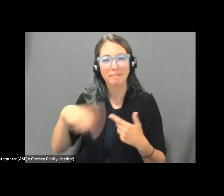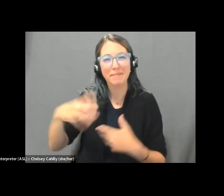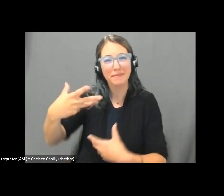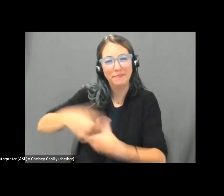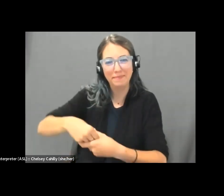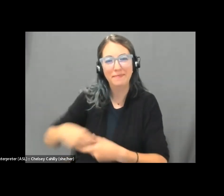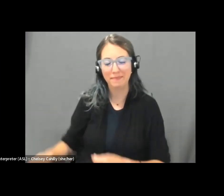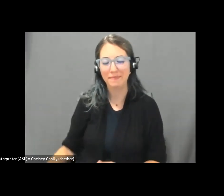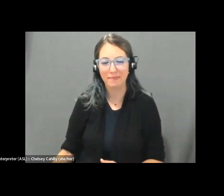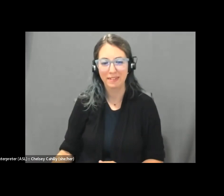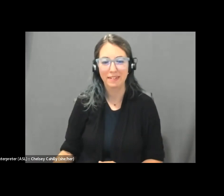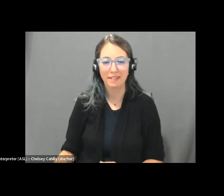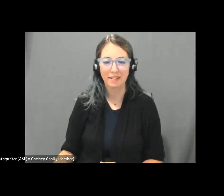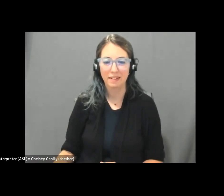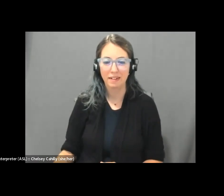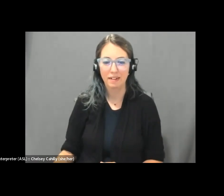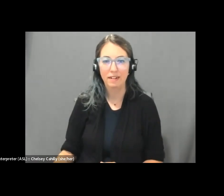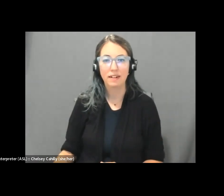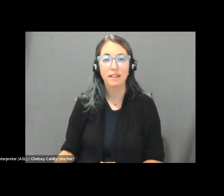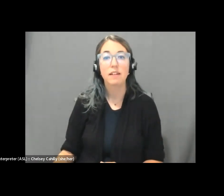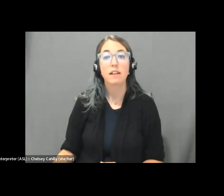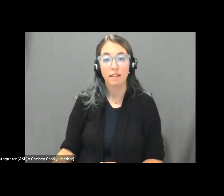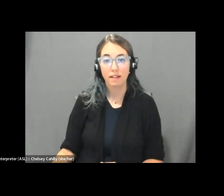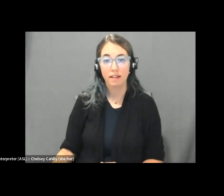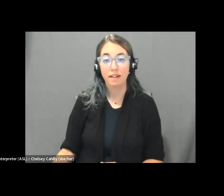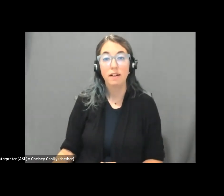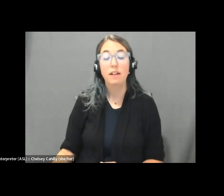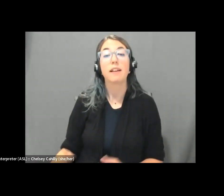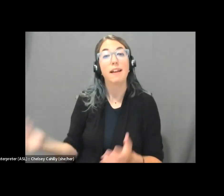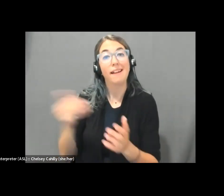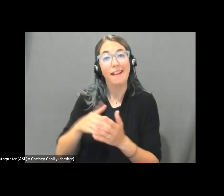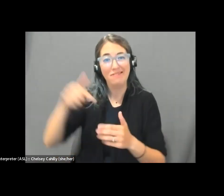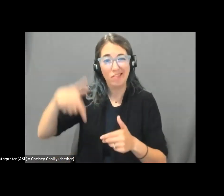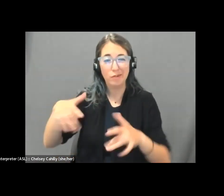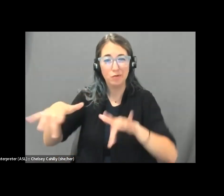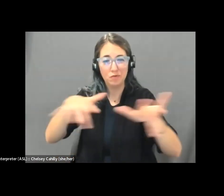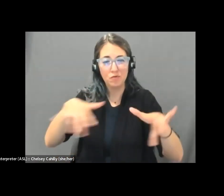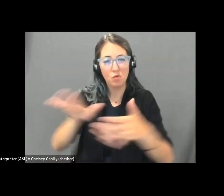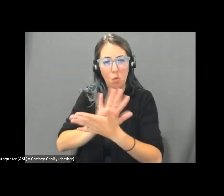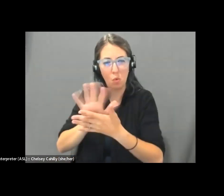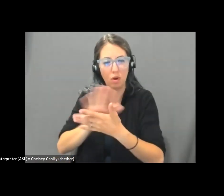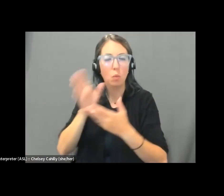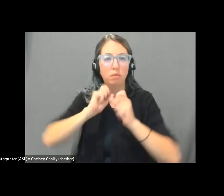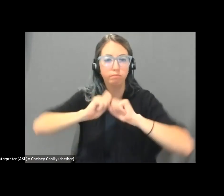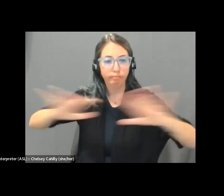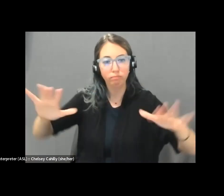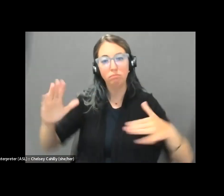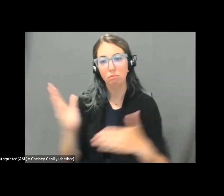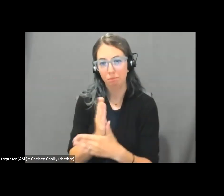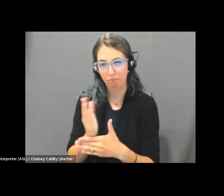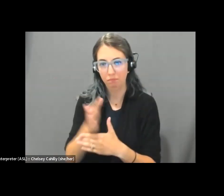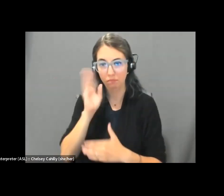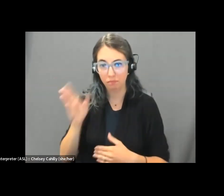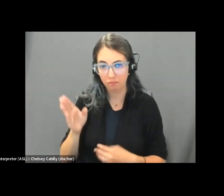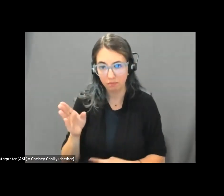participating. Again, we will be sharing out the recording, some resources, and encourage you to look for